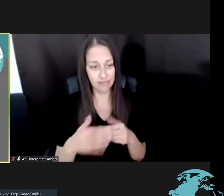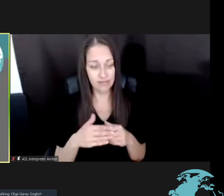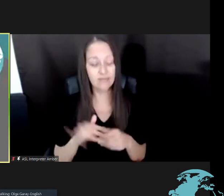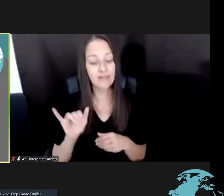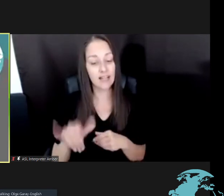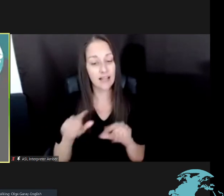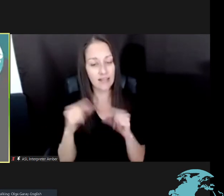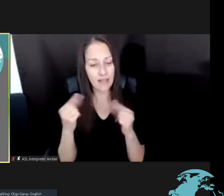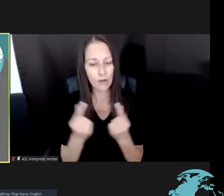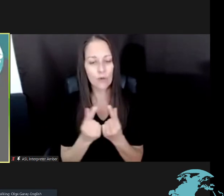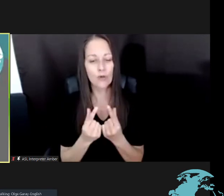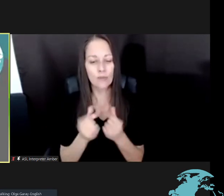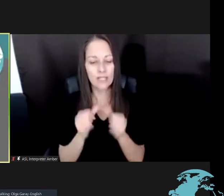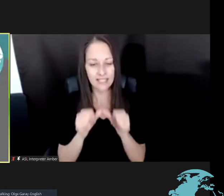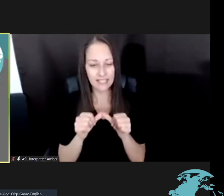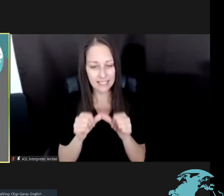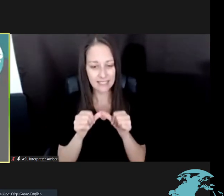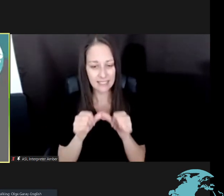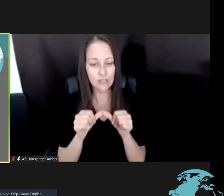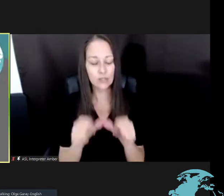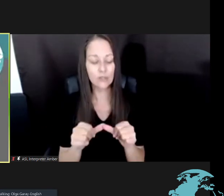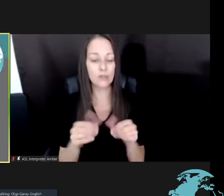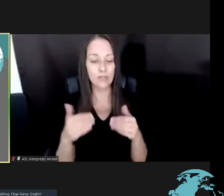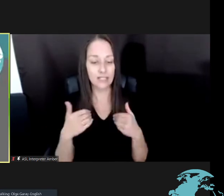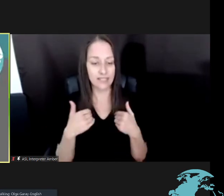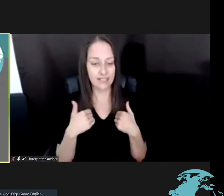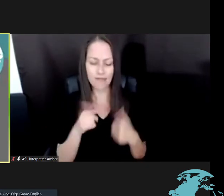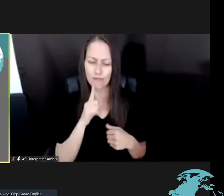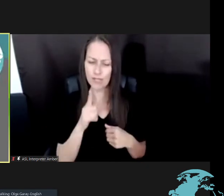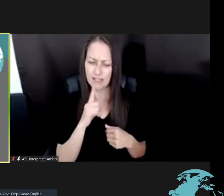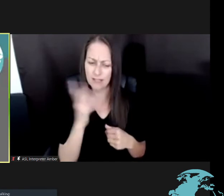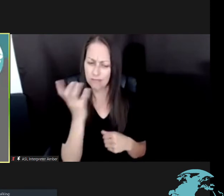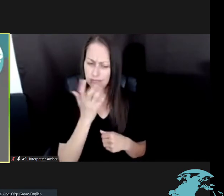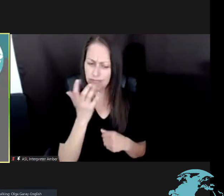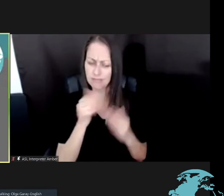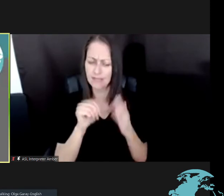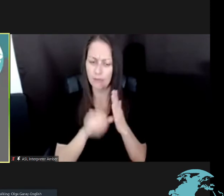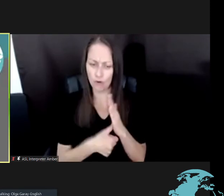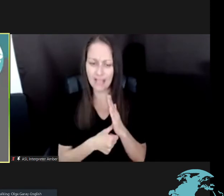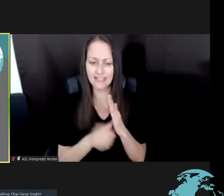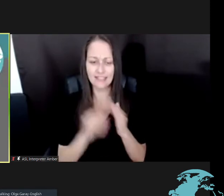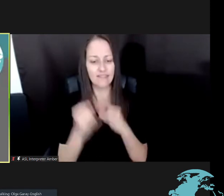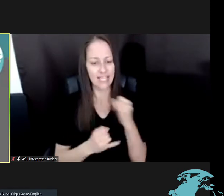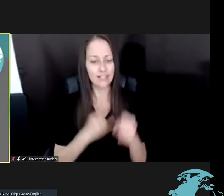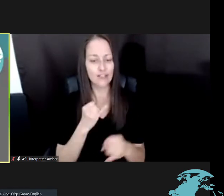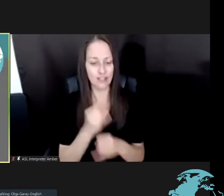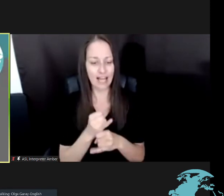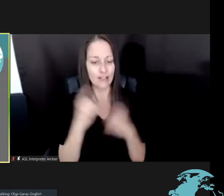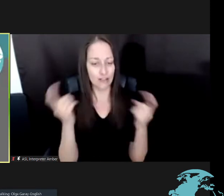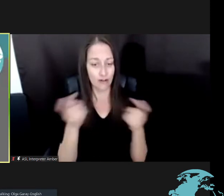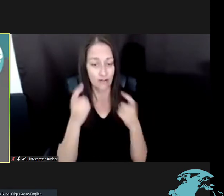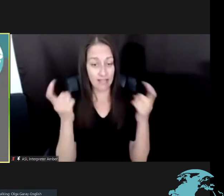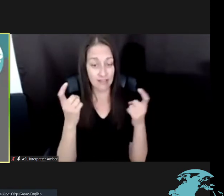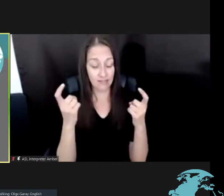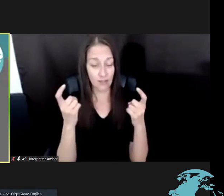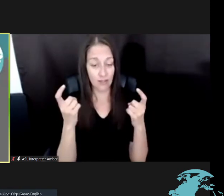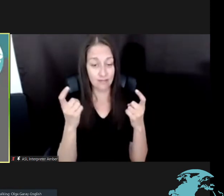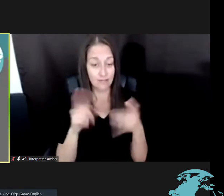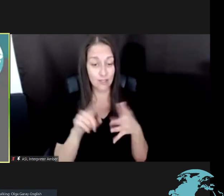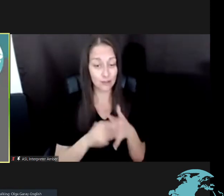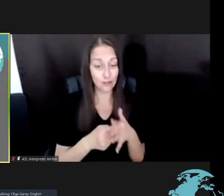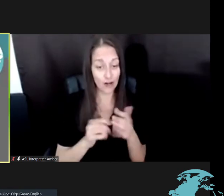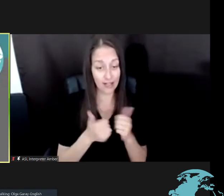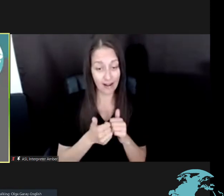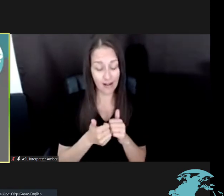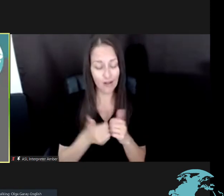continued to mount a remarkable international festival rooted in a political movement, often